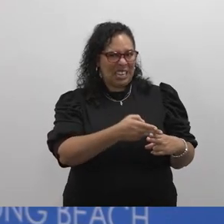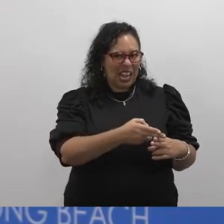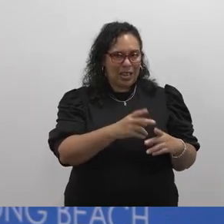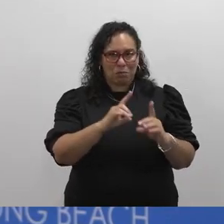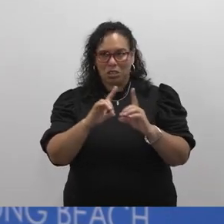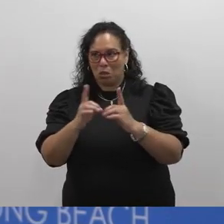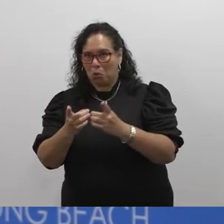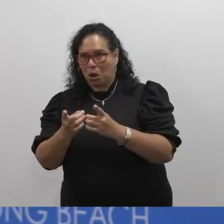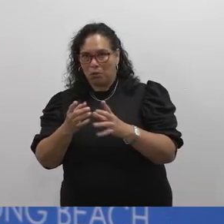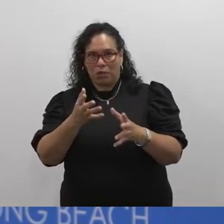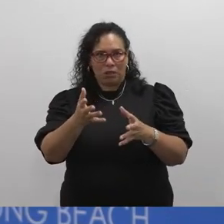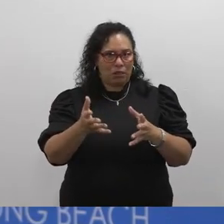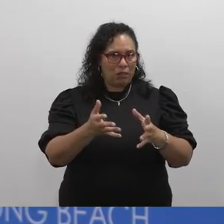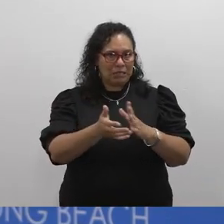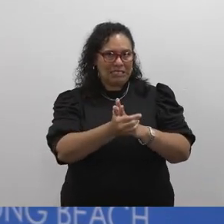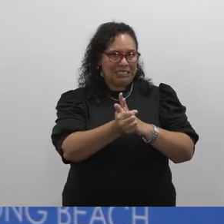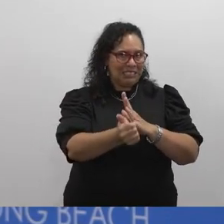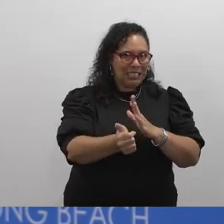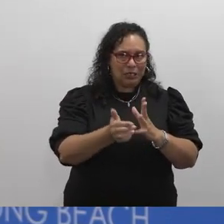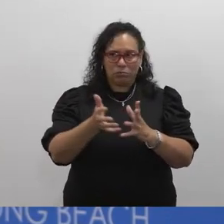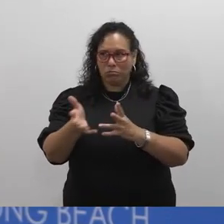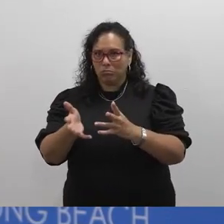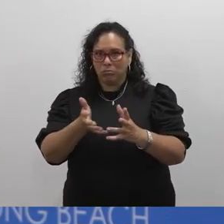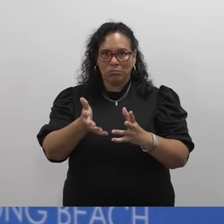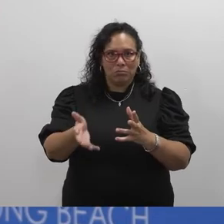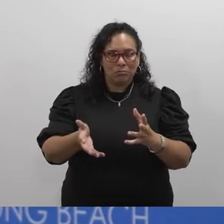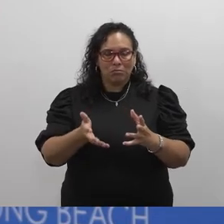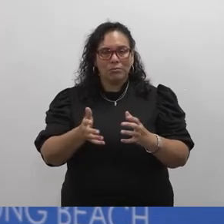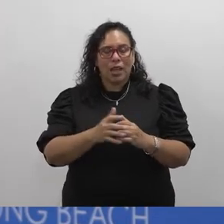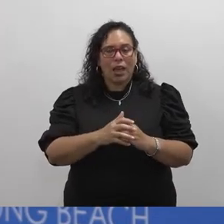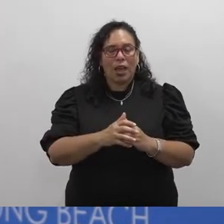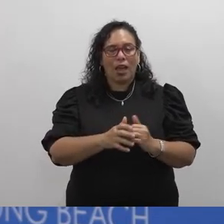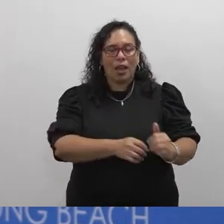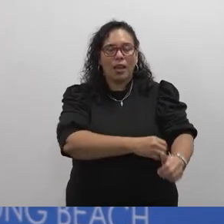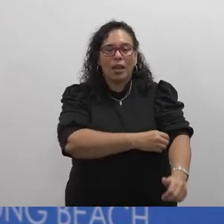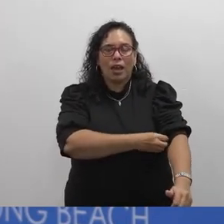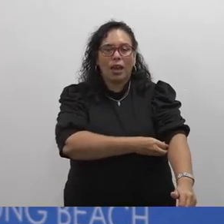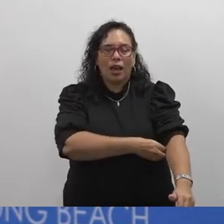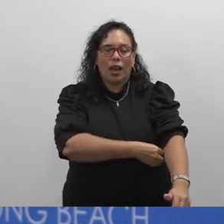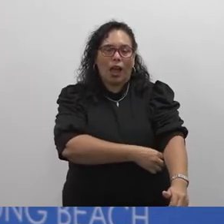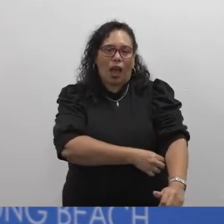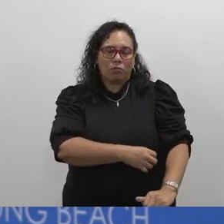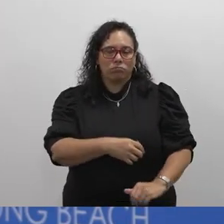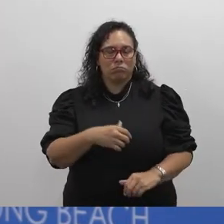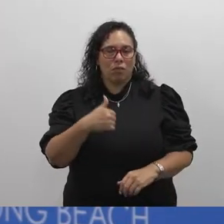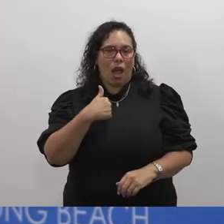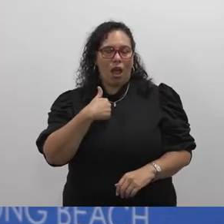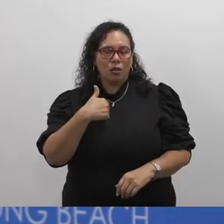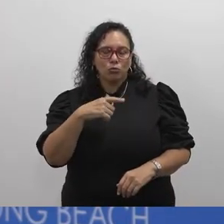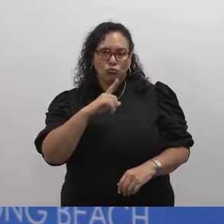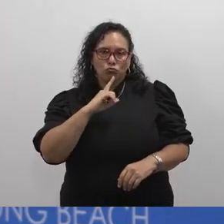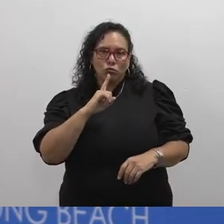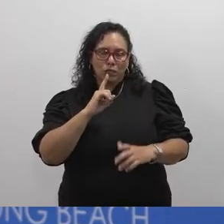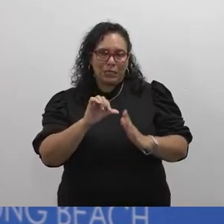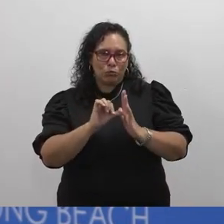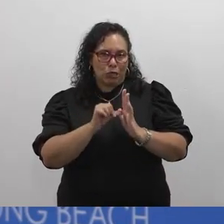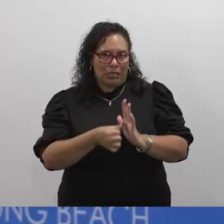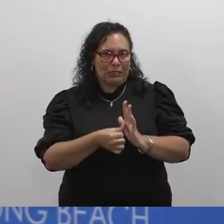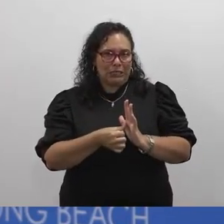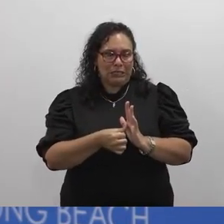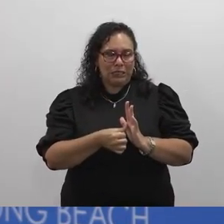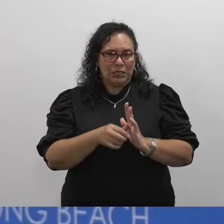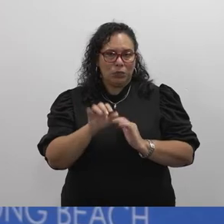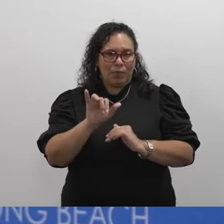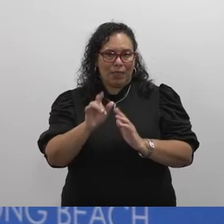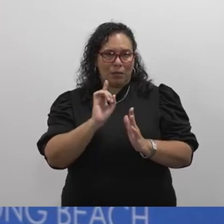departments, to the skill sets, and I just was really, really impressed with that moment. So I wanted to make sure that